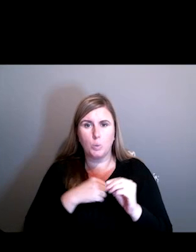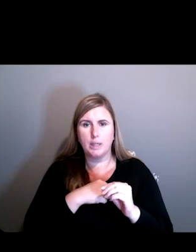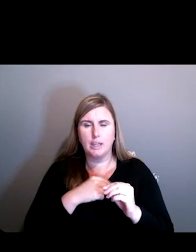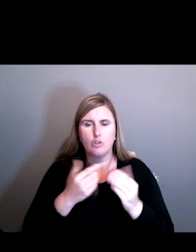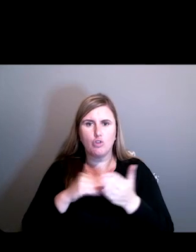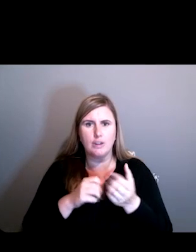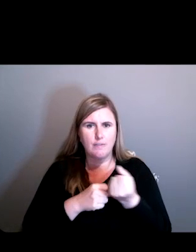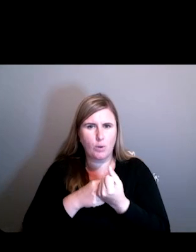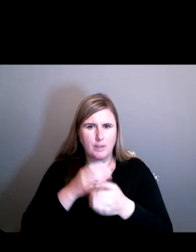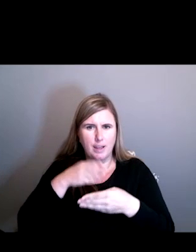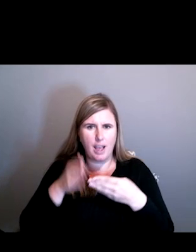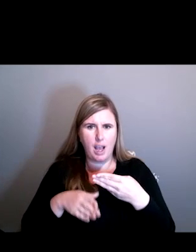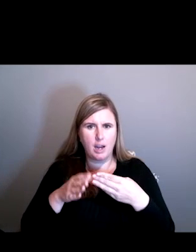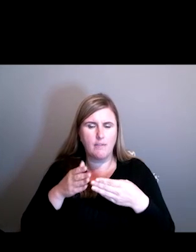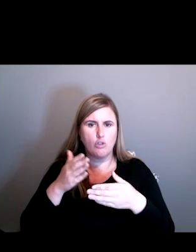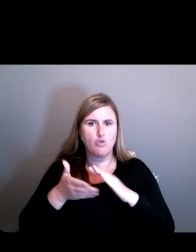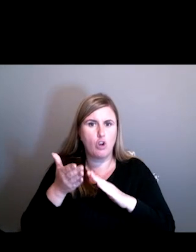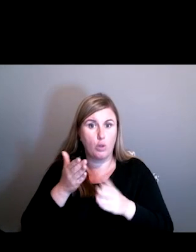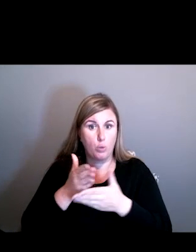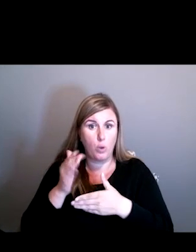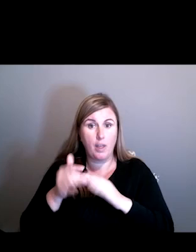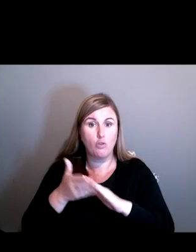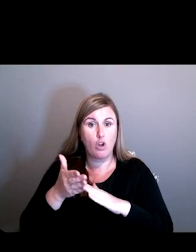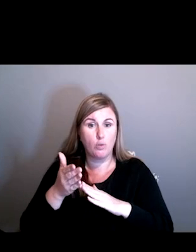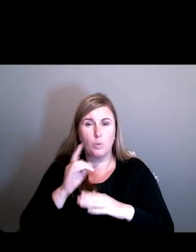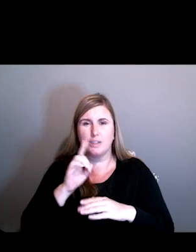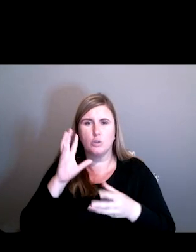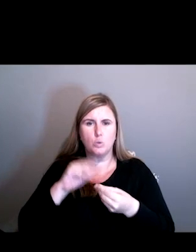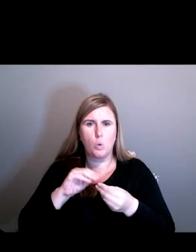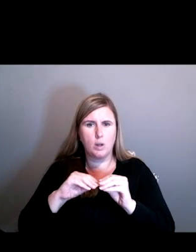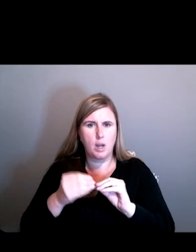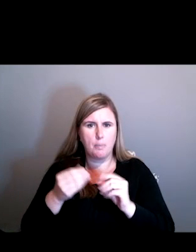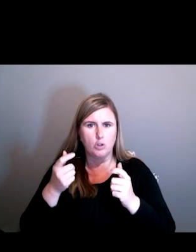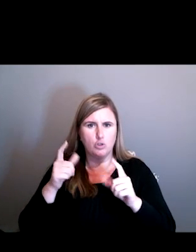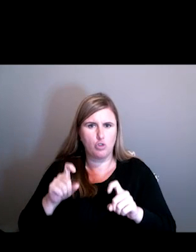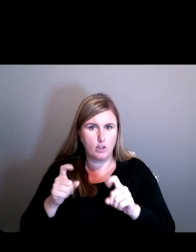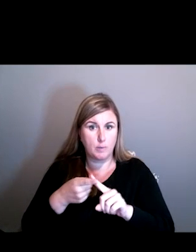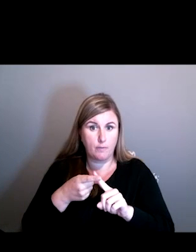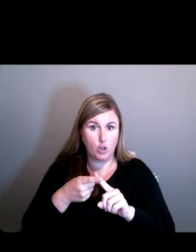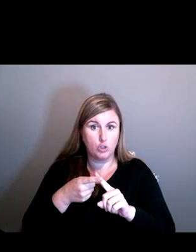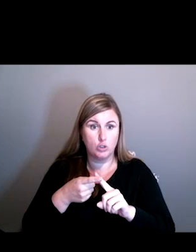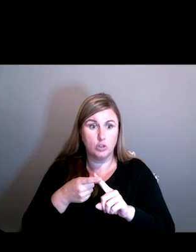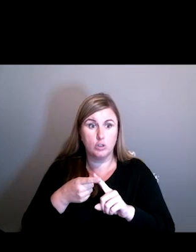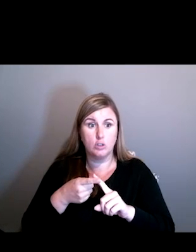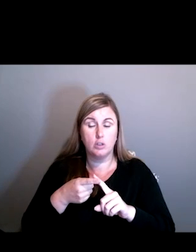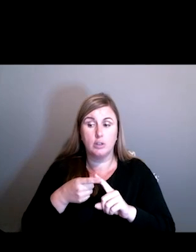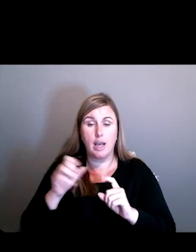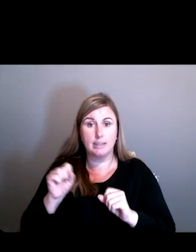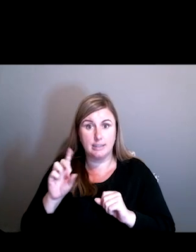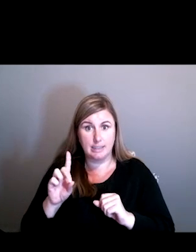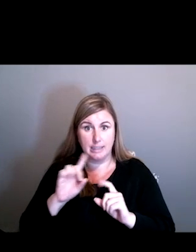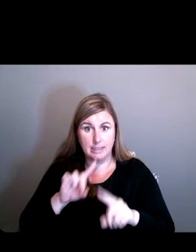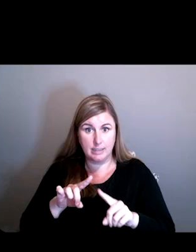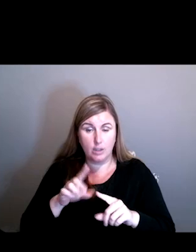In intensive teaching, we reinforce at the end of a run-through, and a run-through is the total number of trials from the